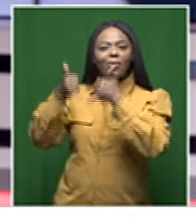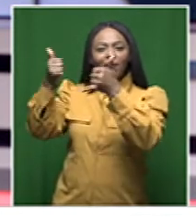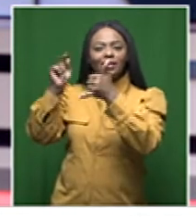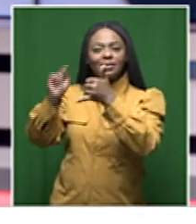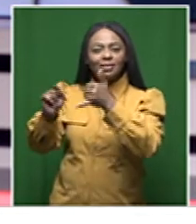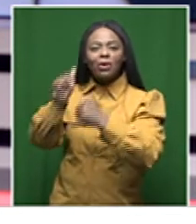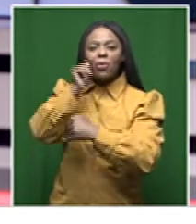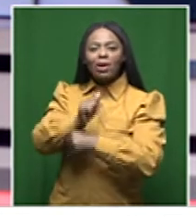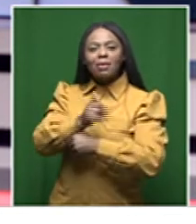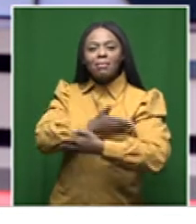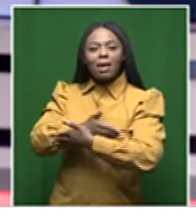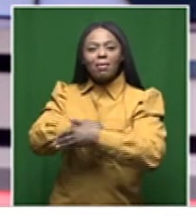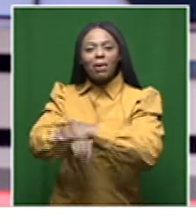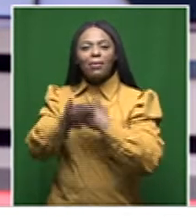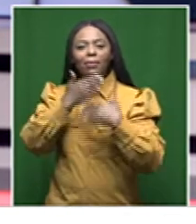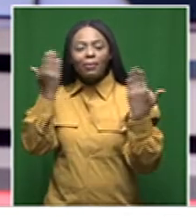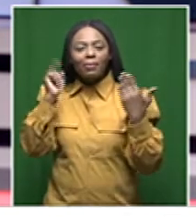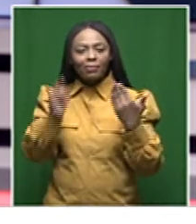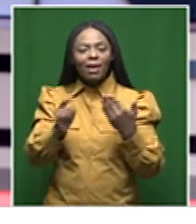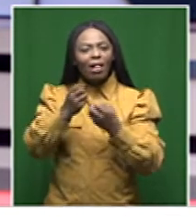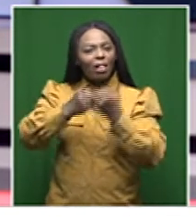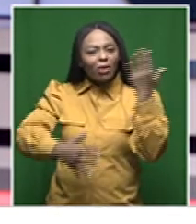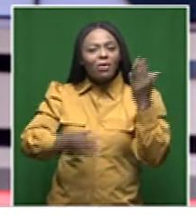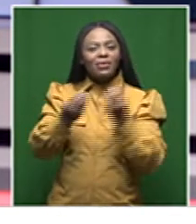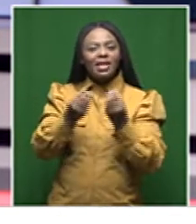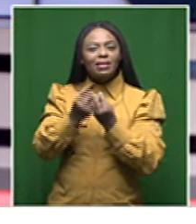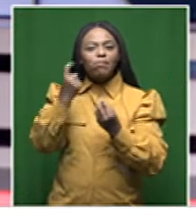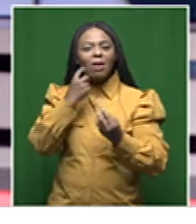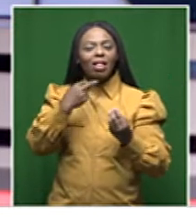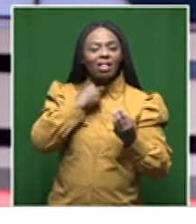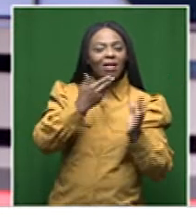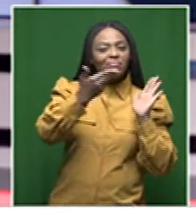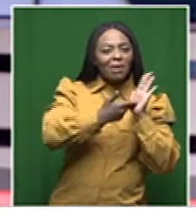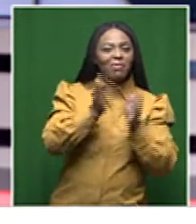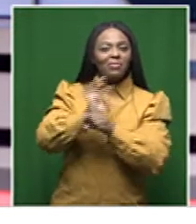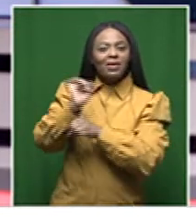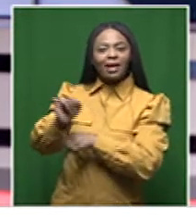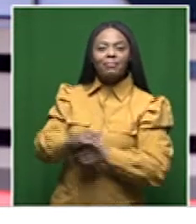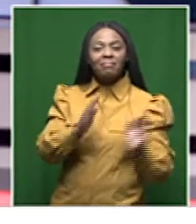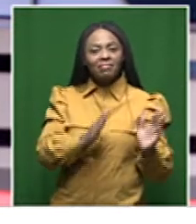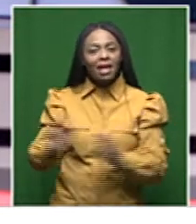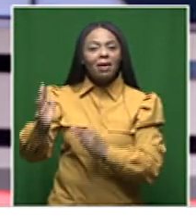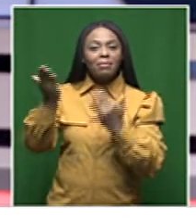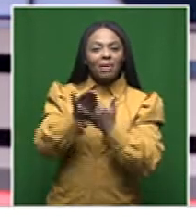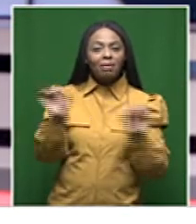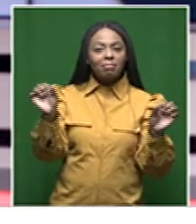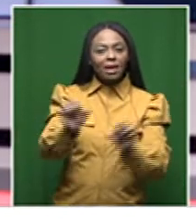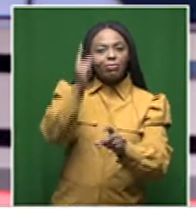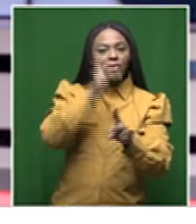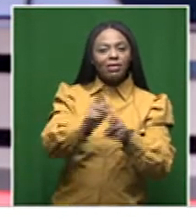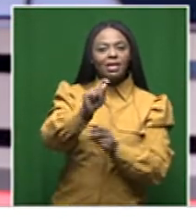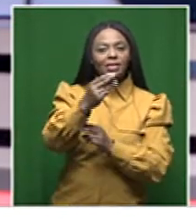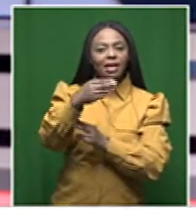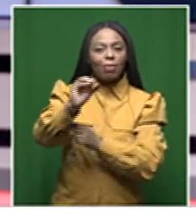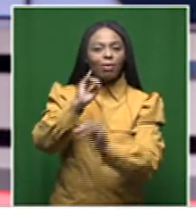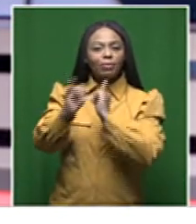documentary, that one. And of course, speaks to all things infertility. After the break, we'll speak to Professor Thabo Matsaseng, a gynecologist